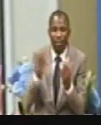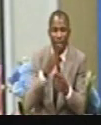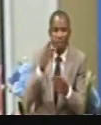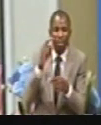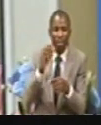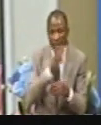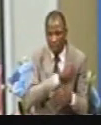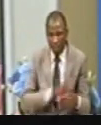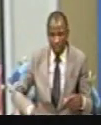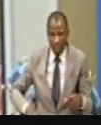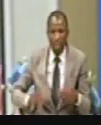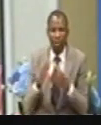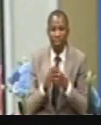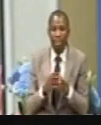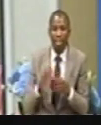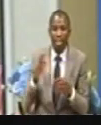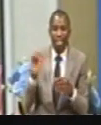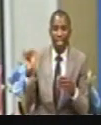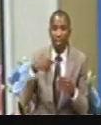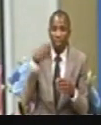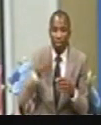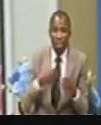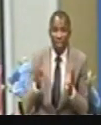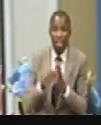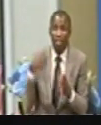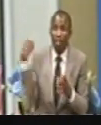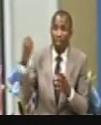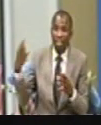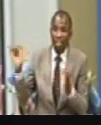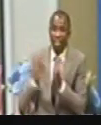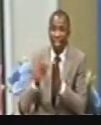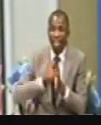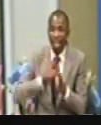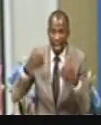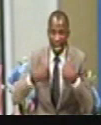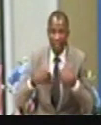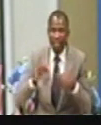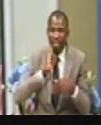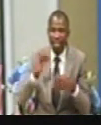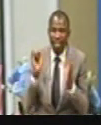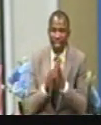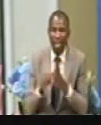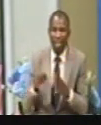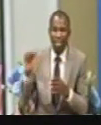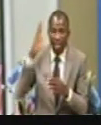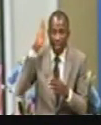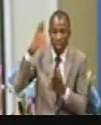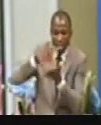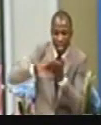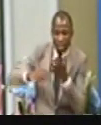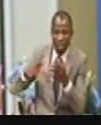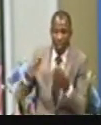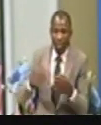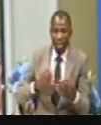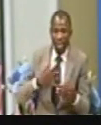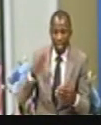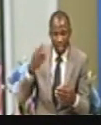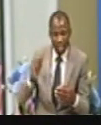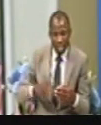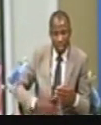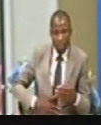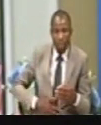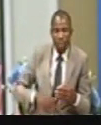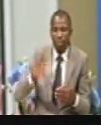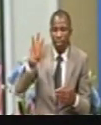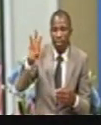and everything, the doctor canceled and said, the only chance I have is to remove the womb so that